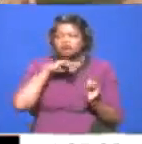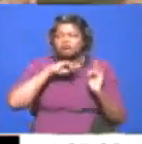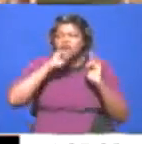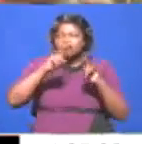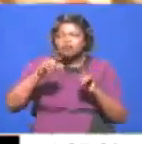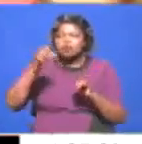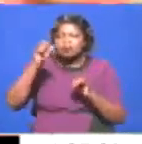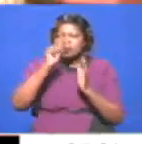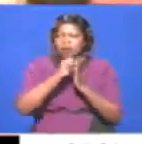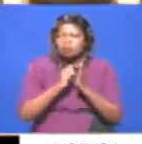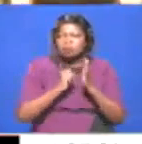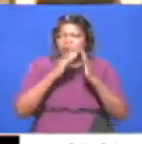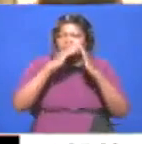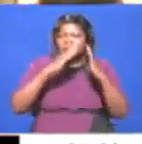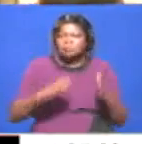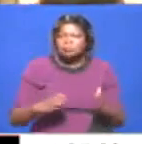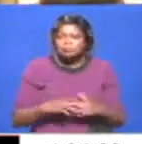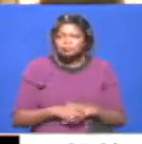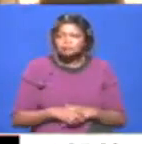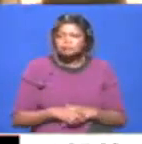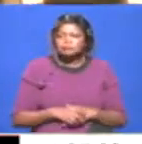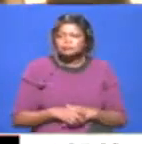Baba anaenda State House.